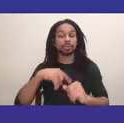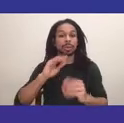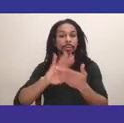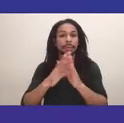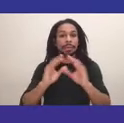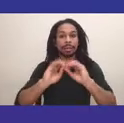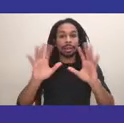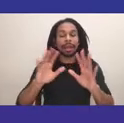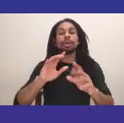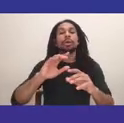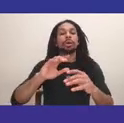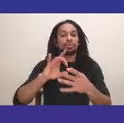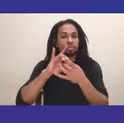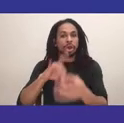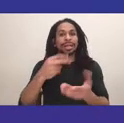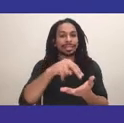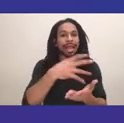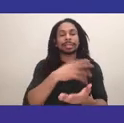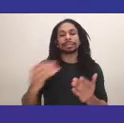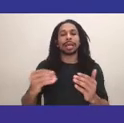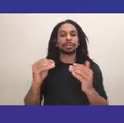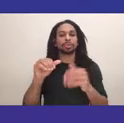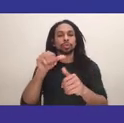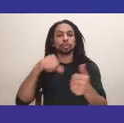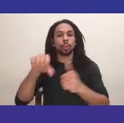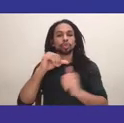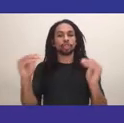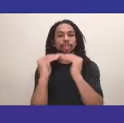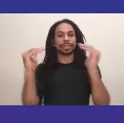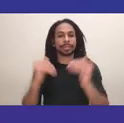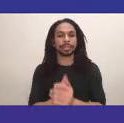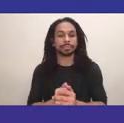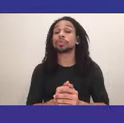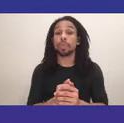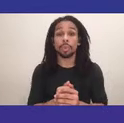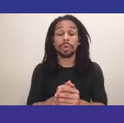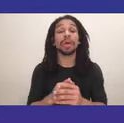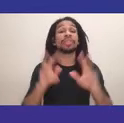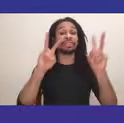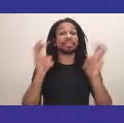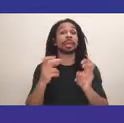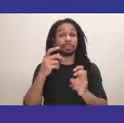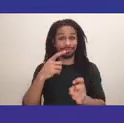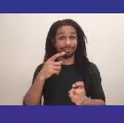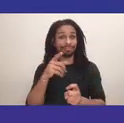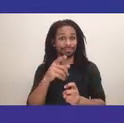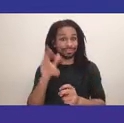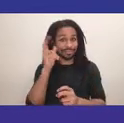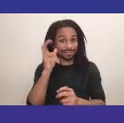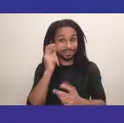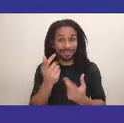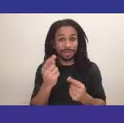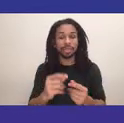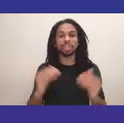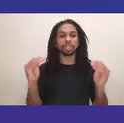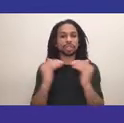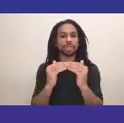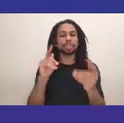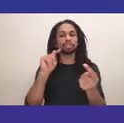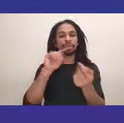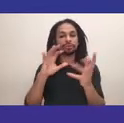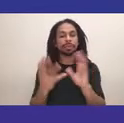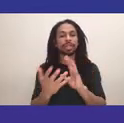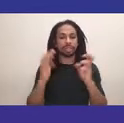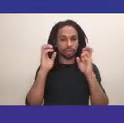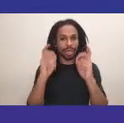force? And so the theme that we came up with, which you've heard before, justice, transformation, education, was our way